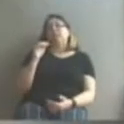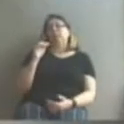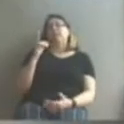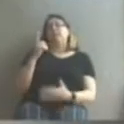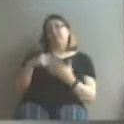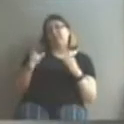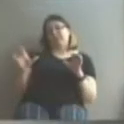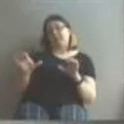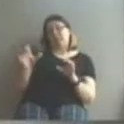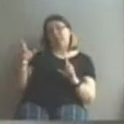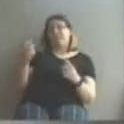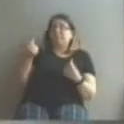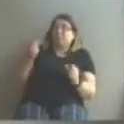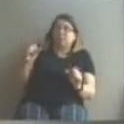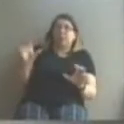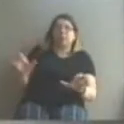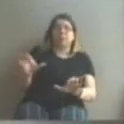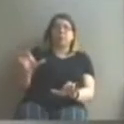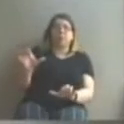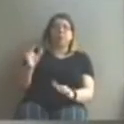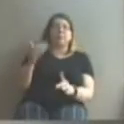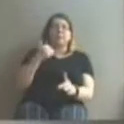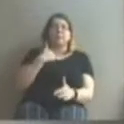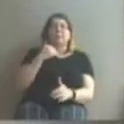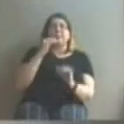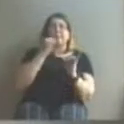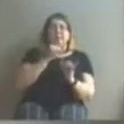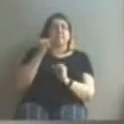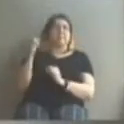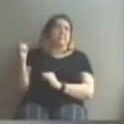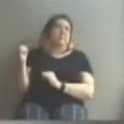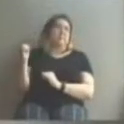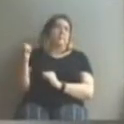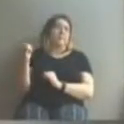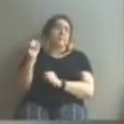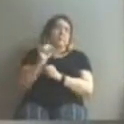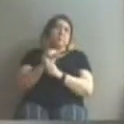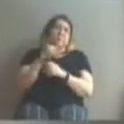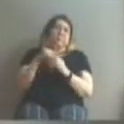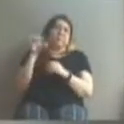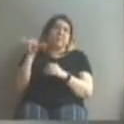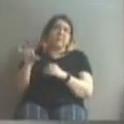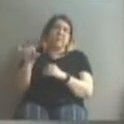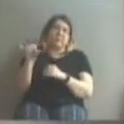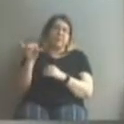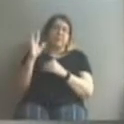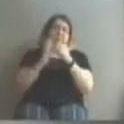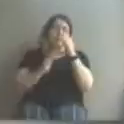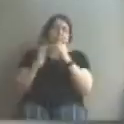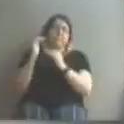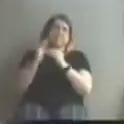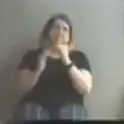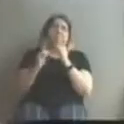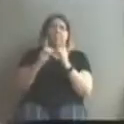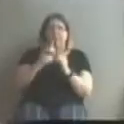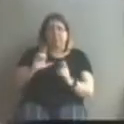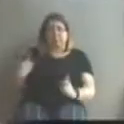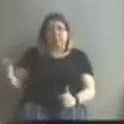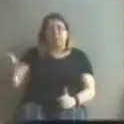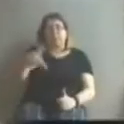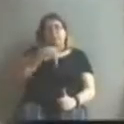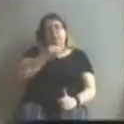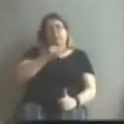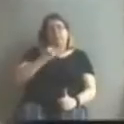been doing or attempting to do is having individuals that work in that building kind of rotate